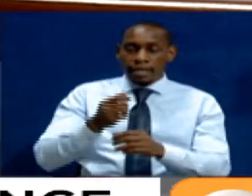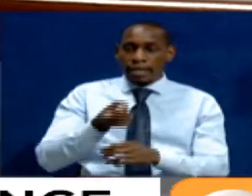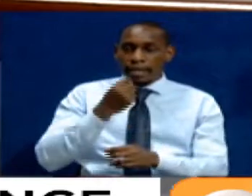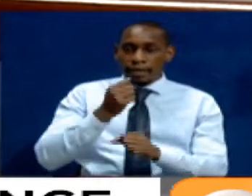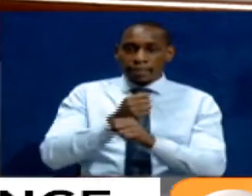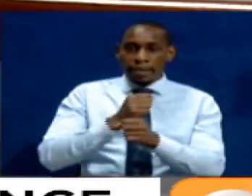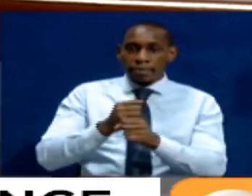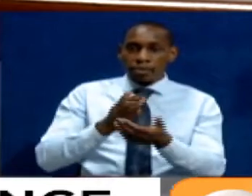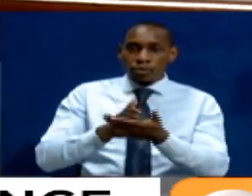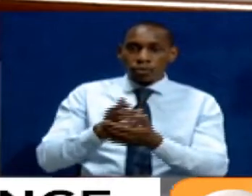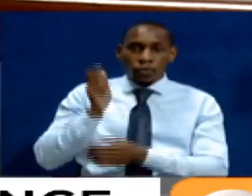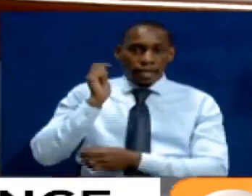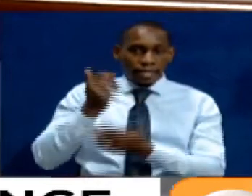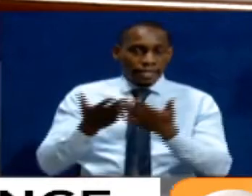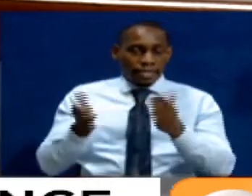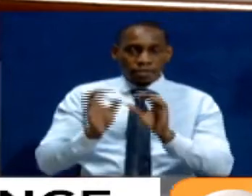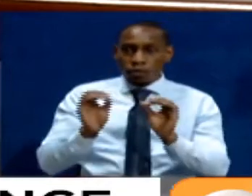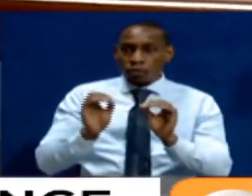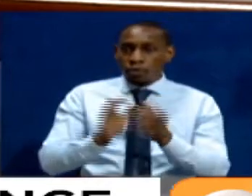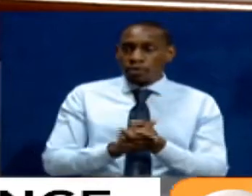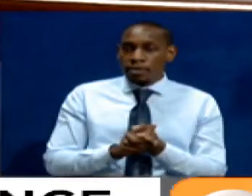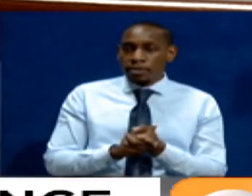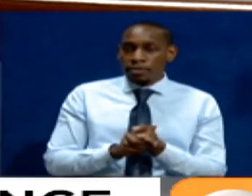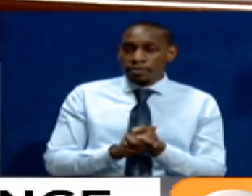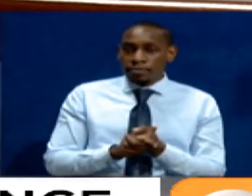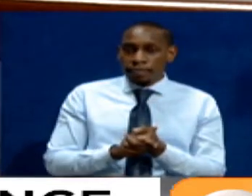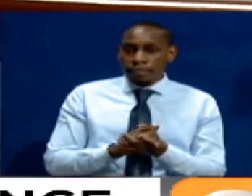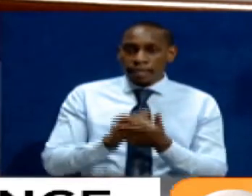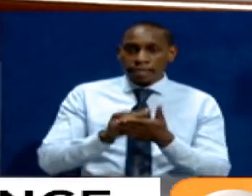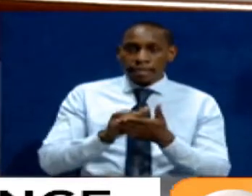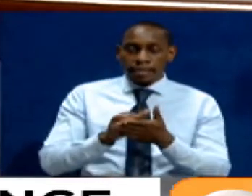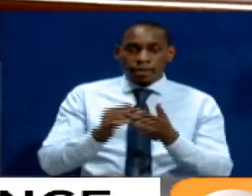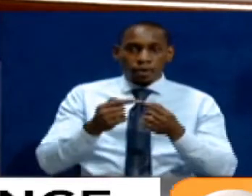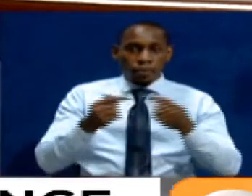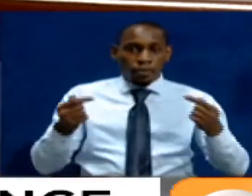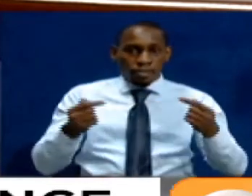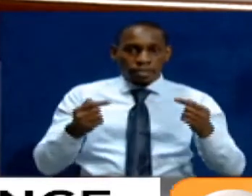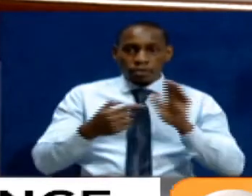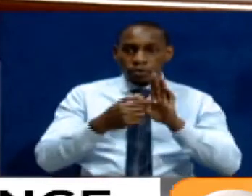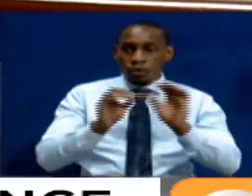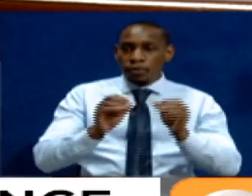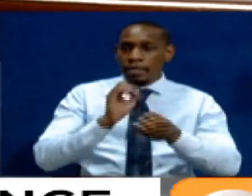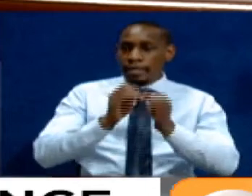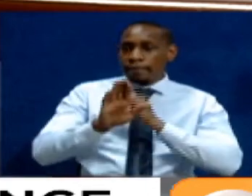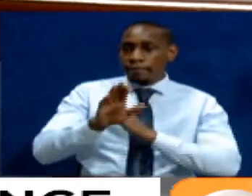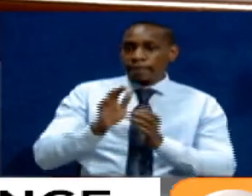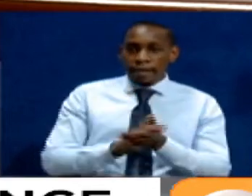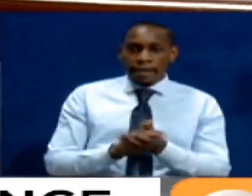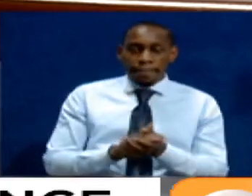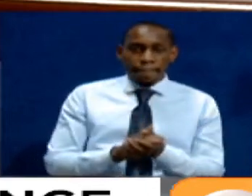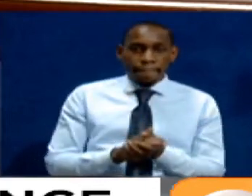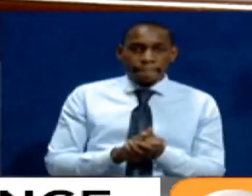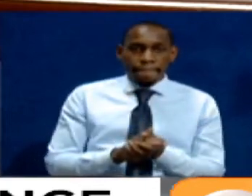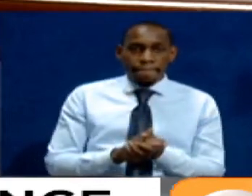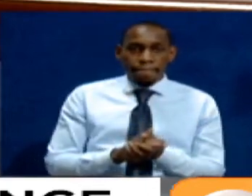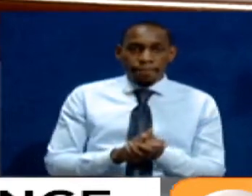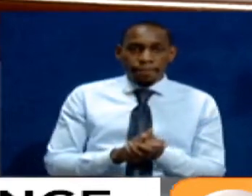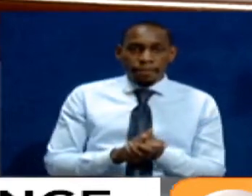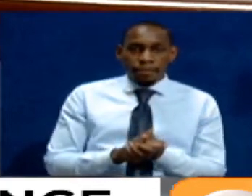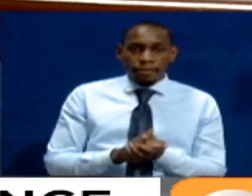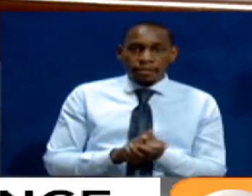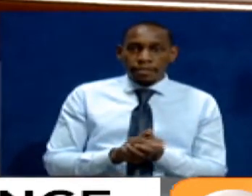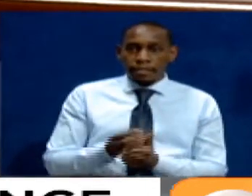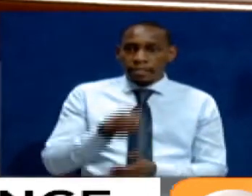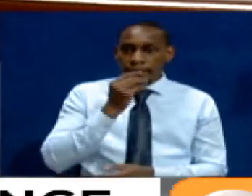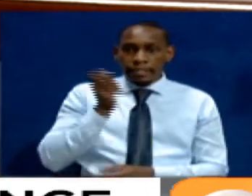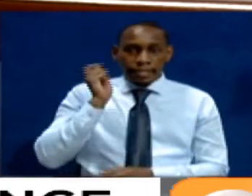from egg protein. So it is not a contraindication. If you have egg, you don't take